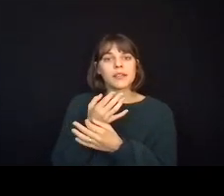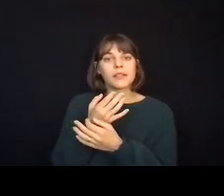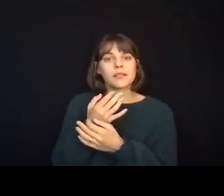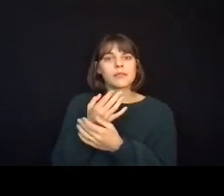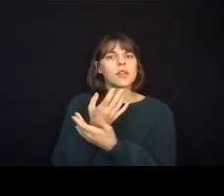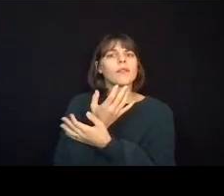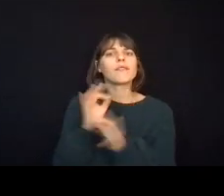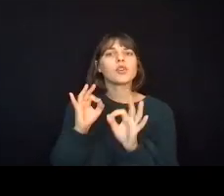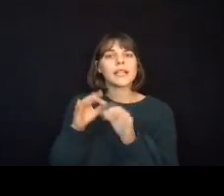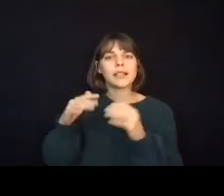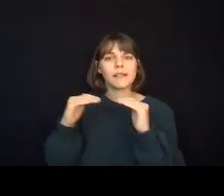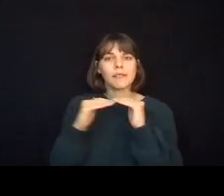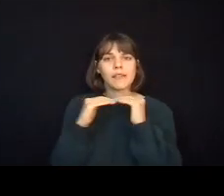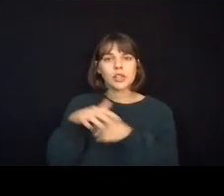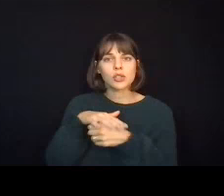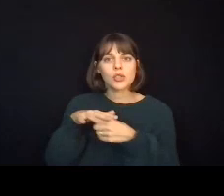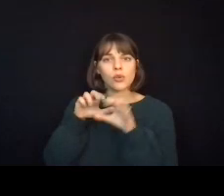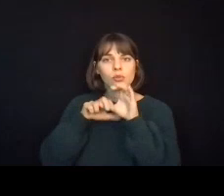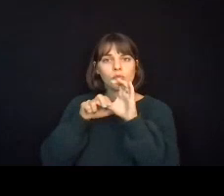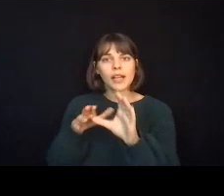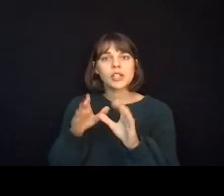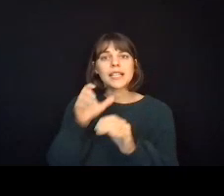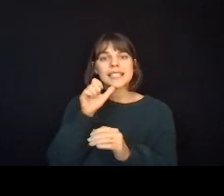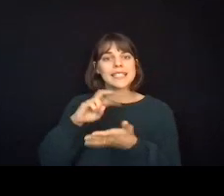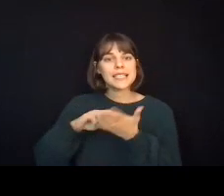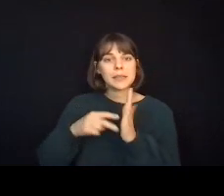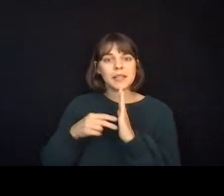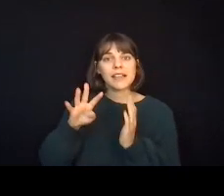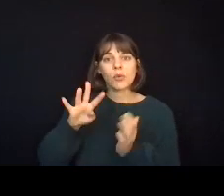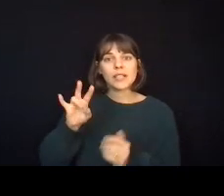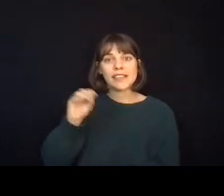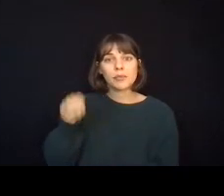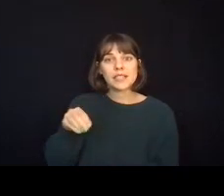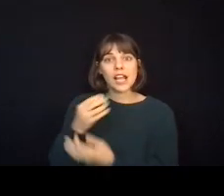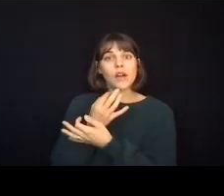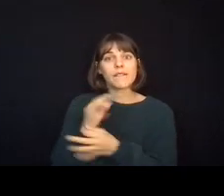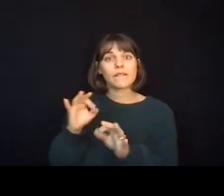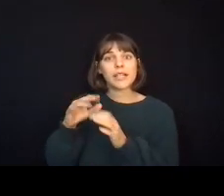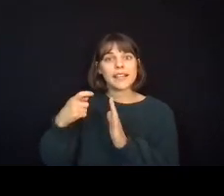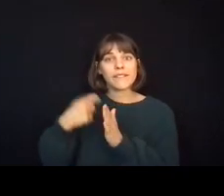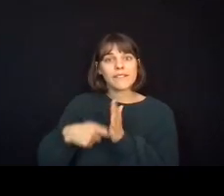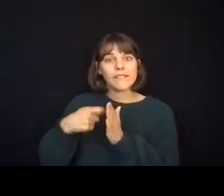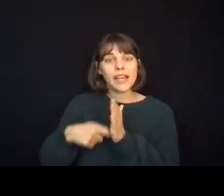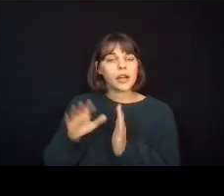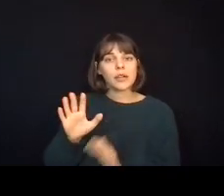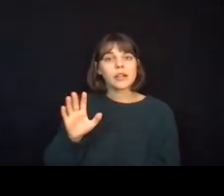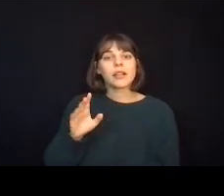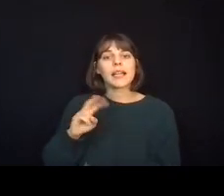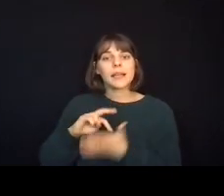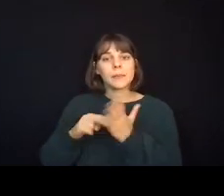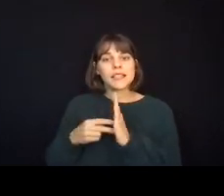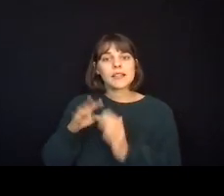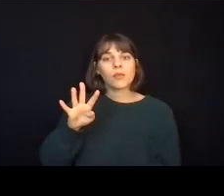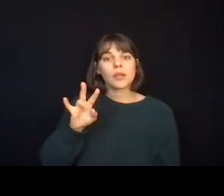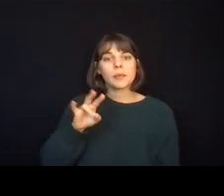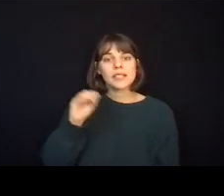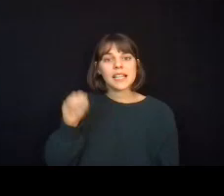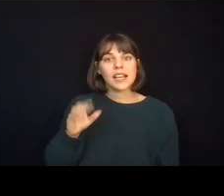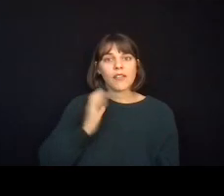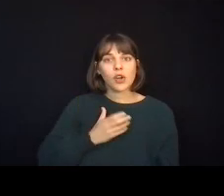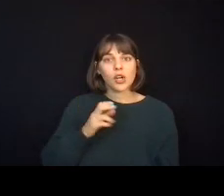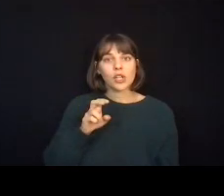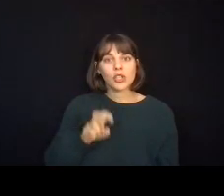That's not saying that 47% of our trips are free fare. That's saying 47% of our trips begin or end, or that's 47%